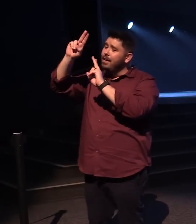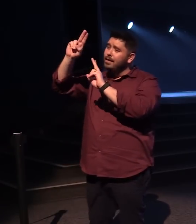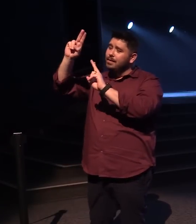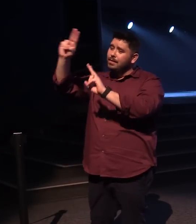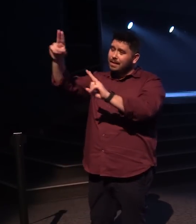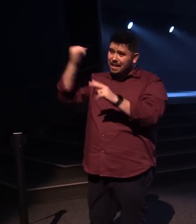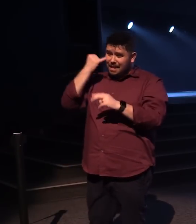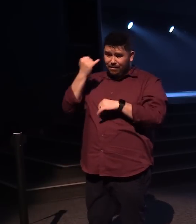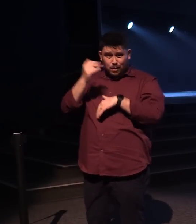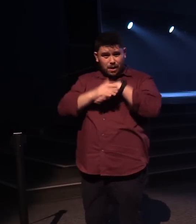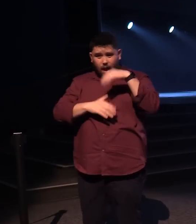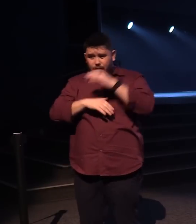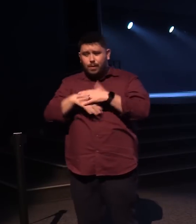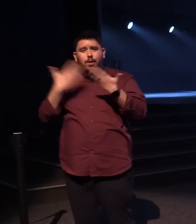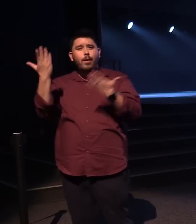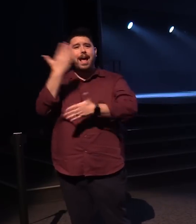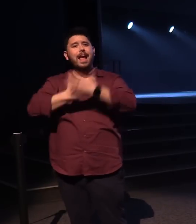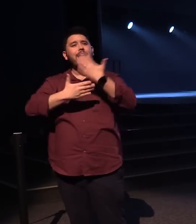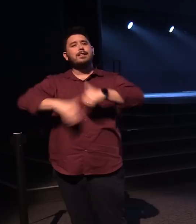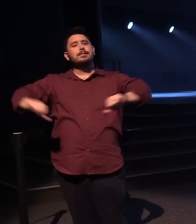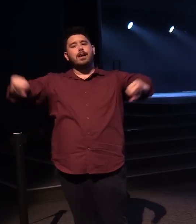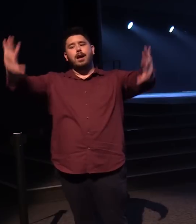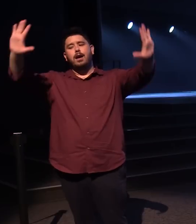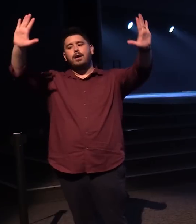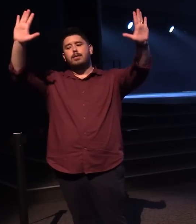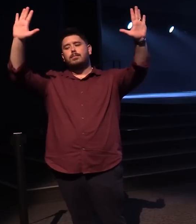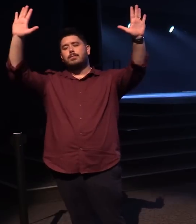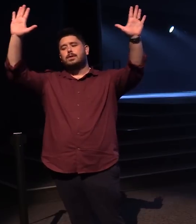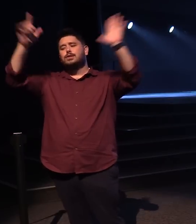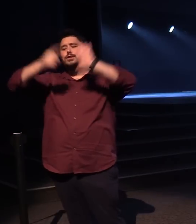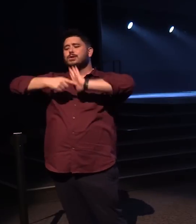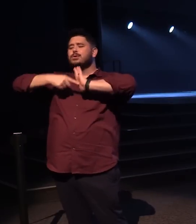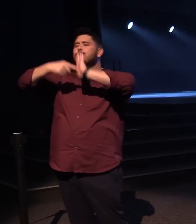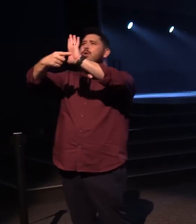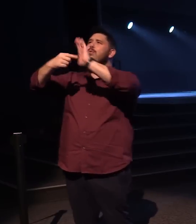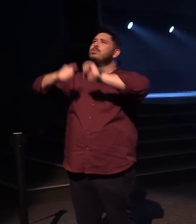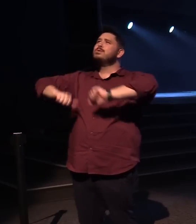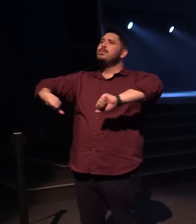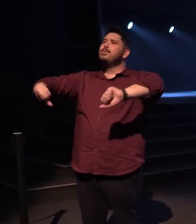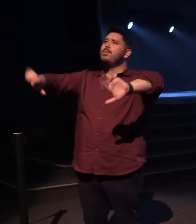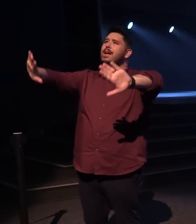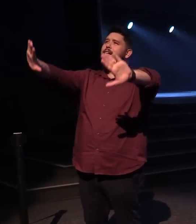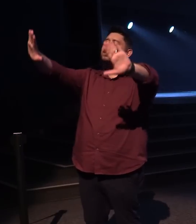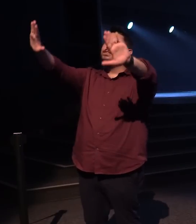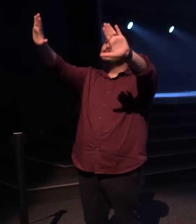comfortable, lift your hands. This is just a way to express honor and surrender to the Lord.